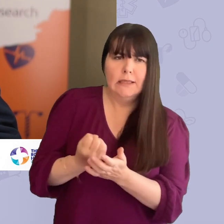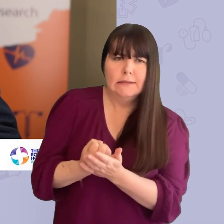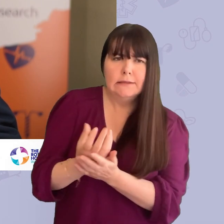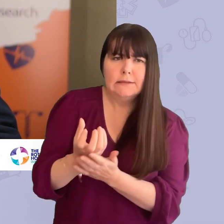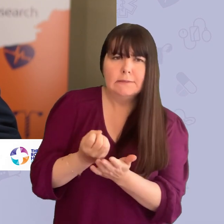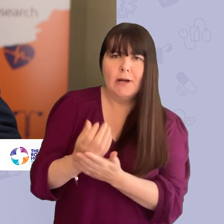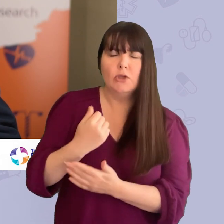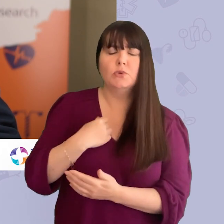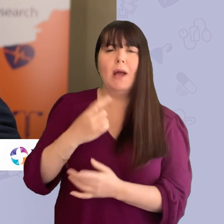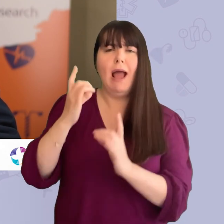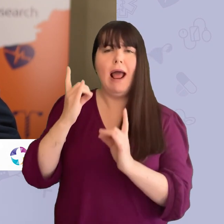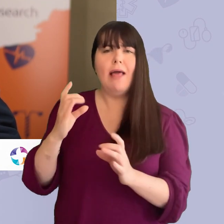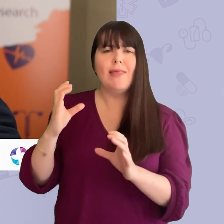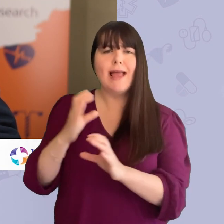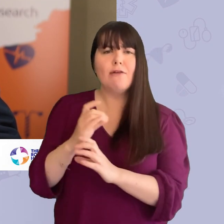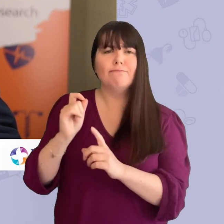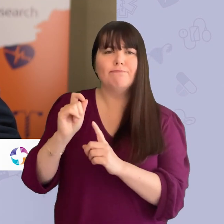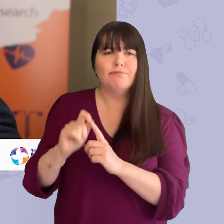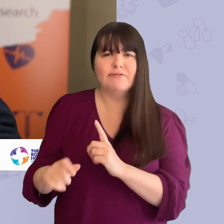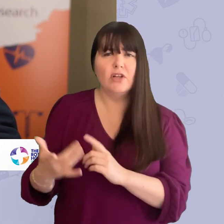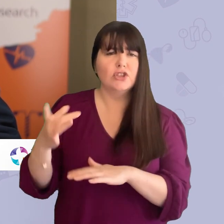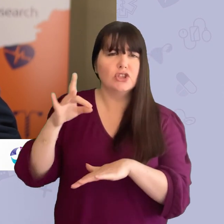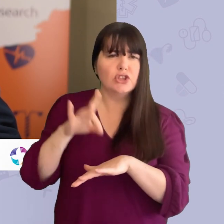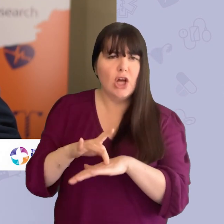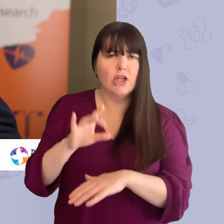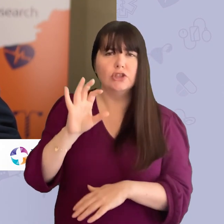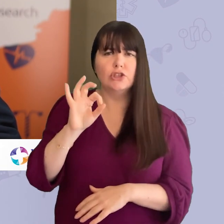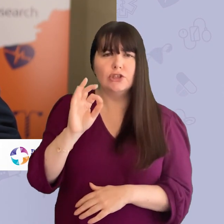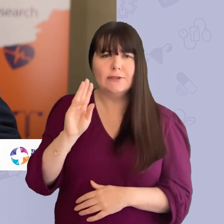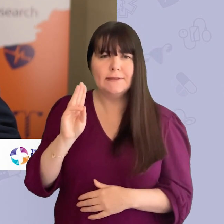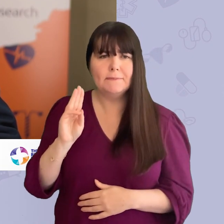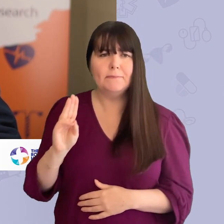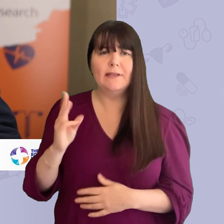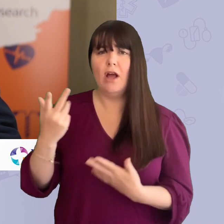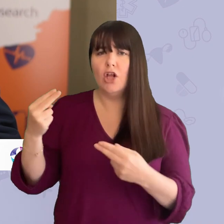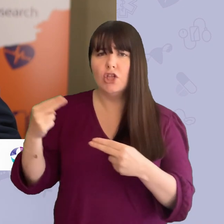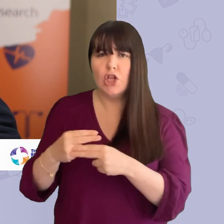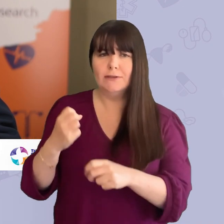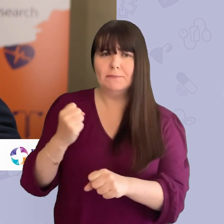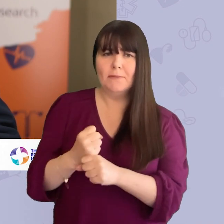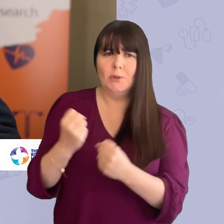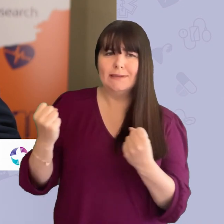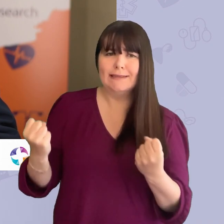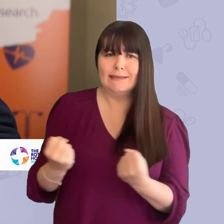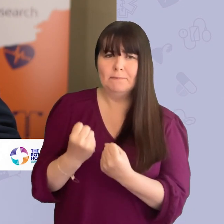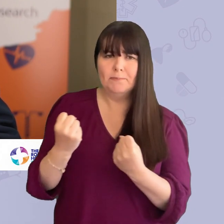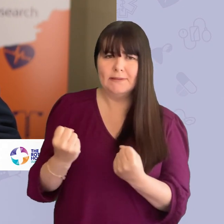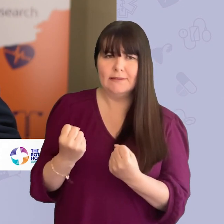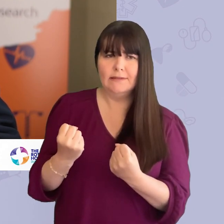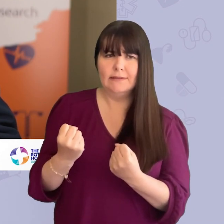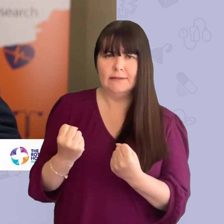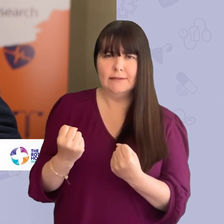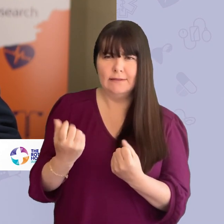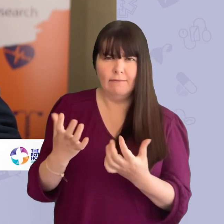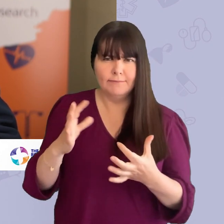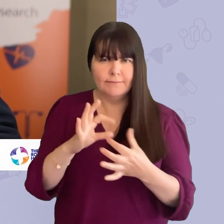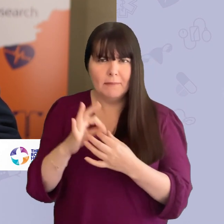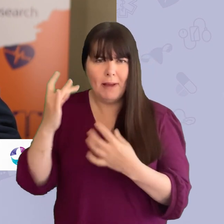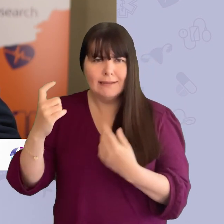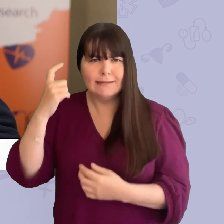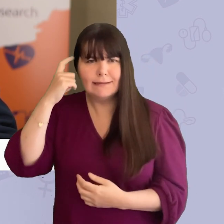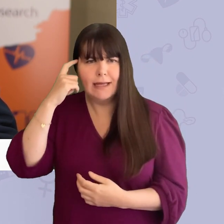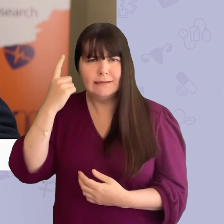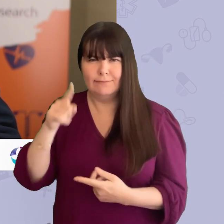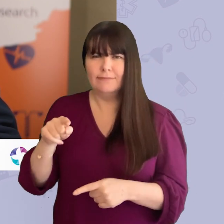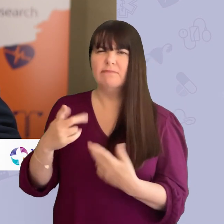professional, their doctor, their GP practice nurse about the symptoms. There may be a sense that these are normal symptoms,